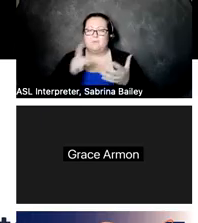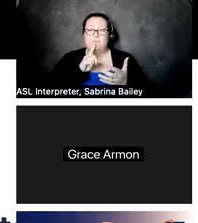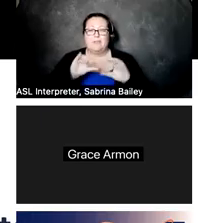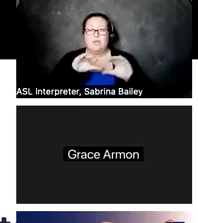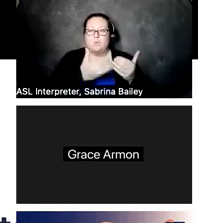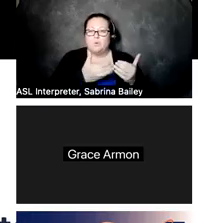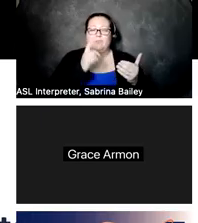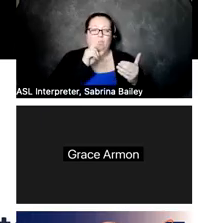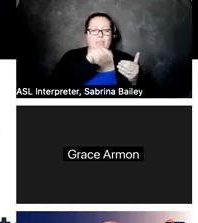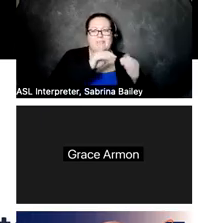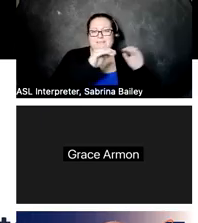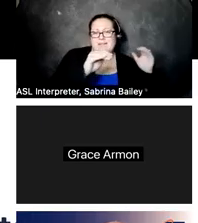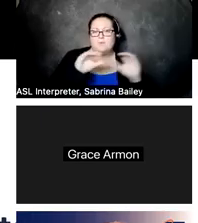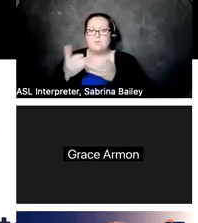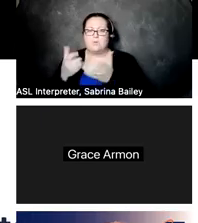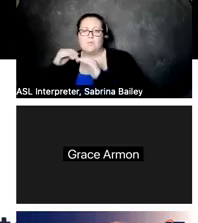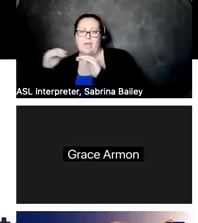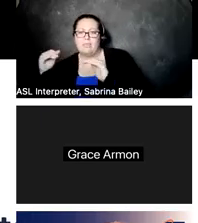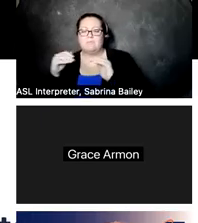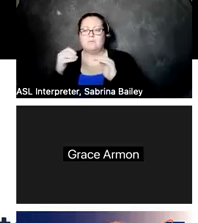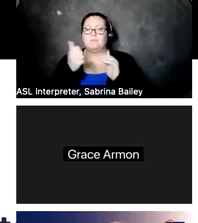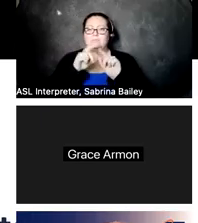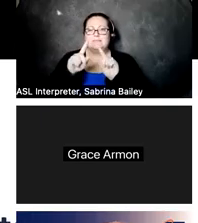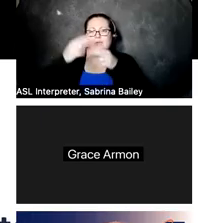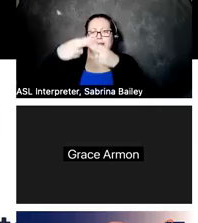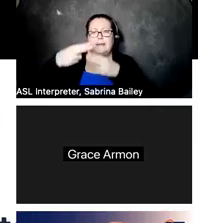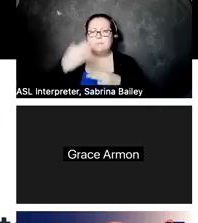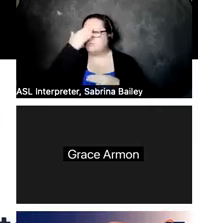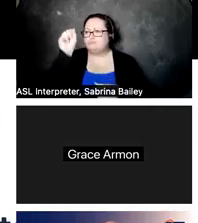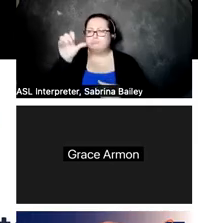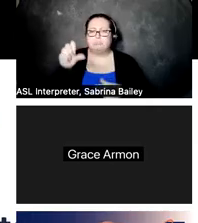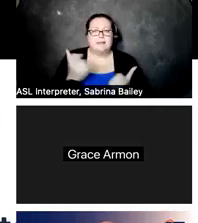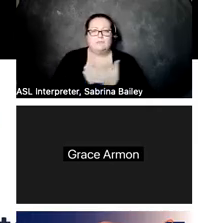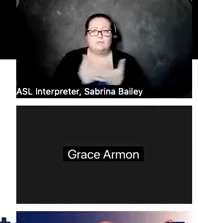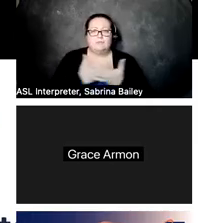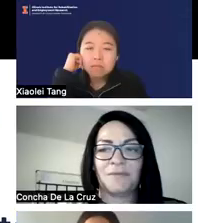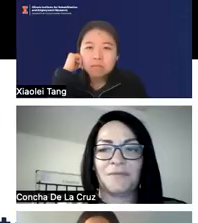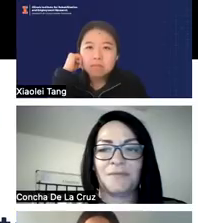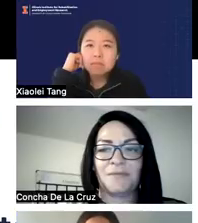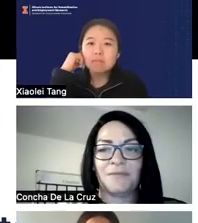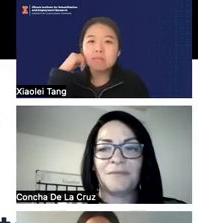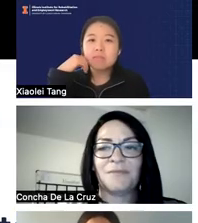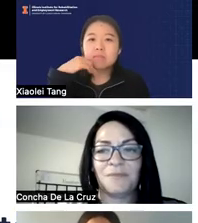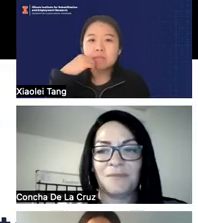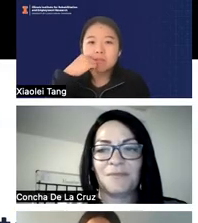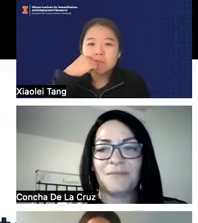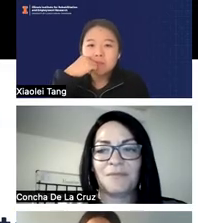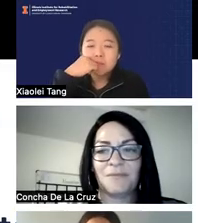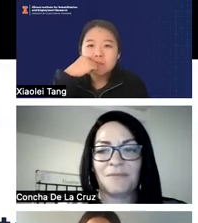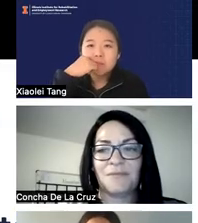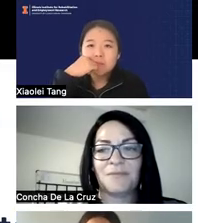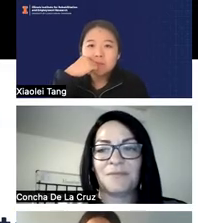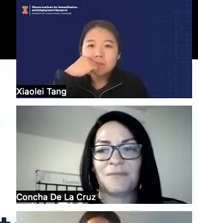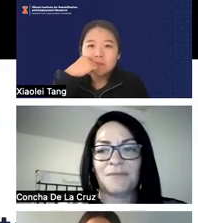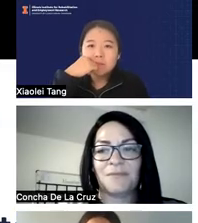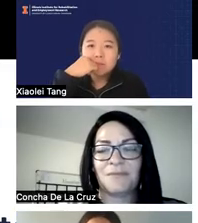for this level and a group of them for that level and every name and everything, and showed me the paints that he uses for this one and that one. So it was a